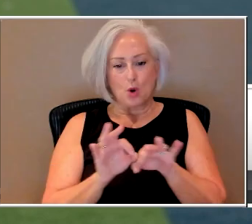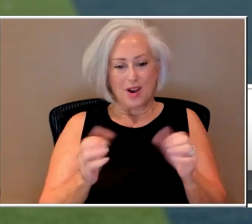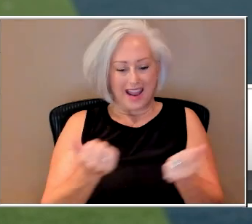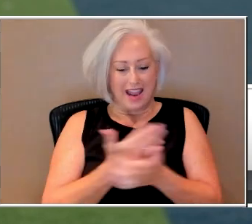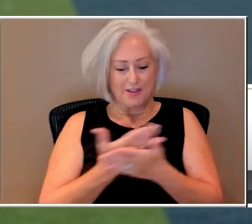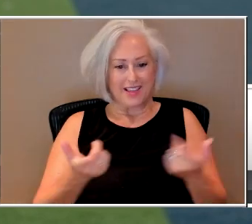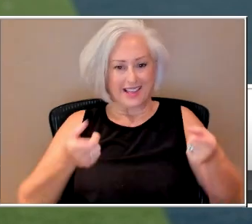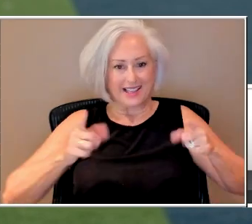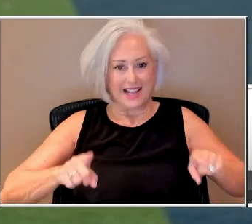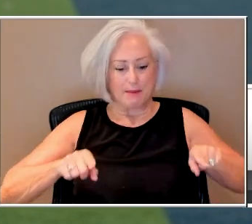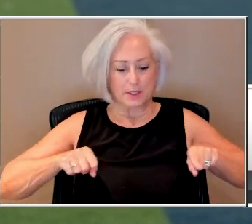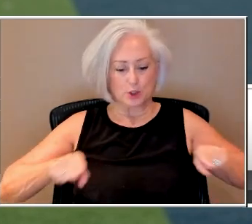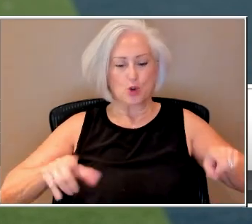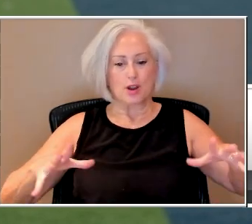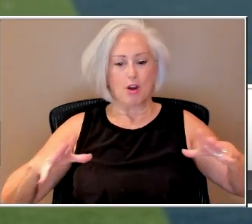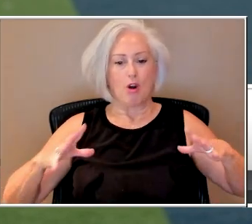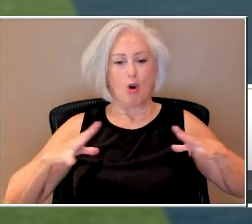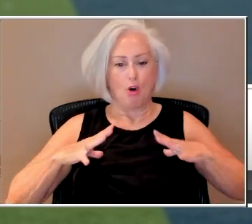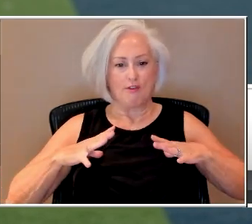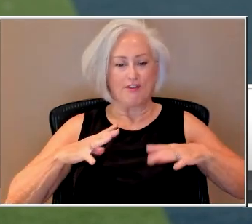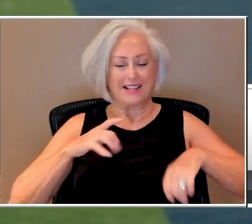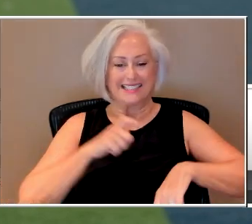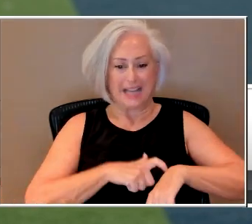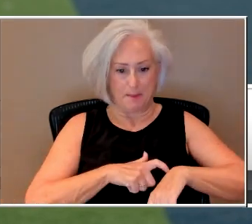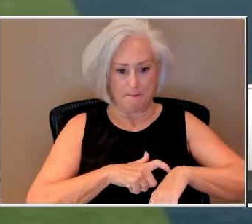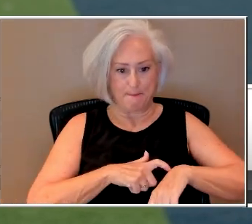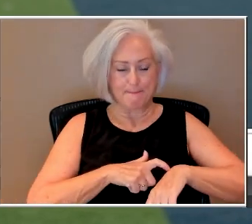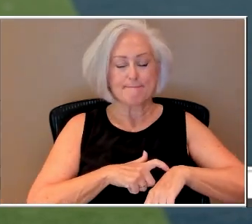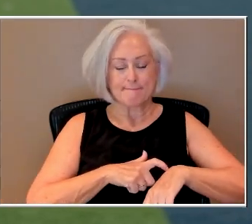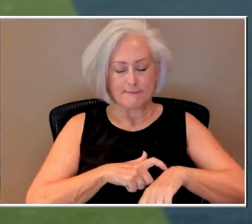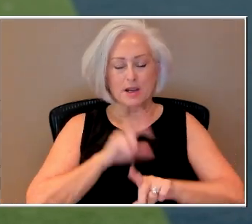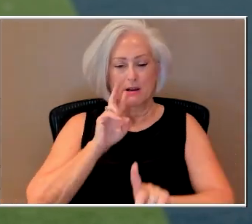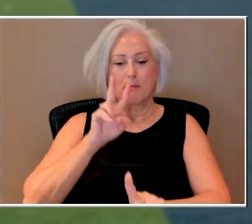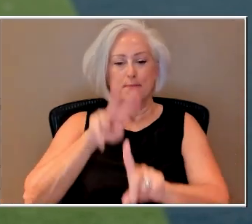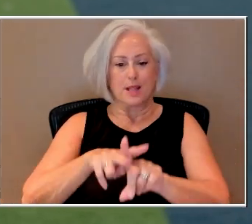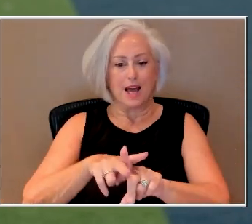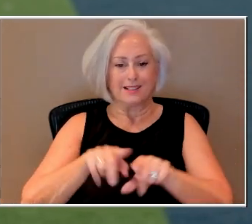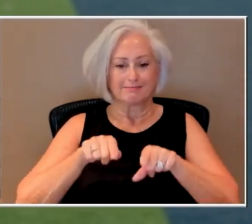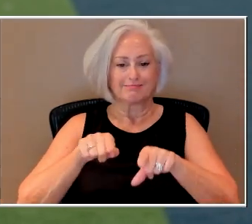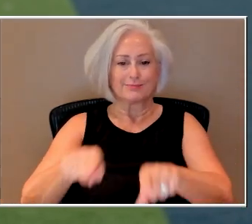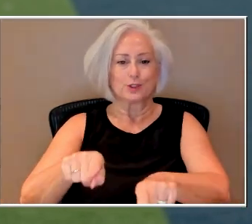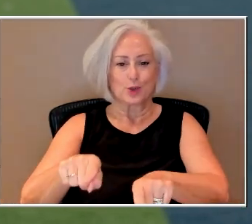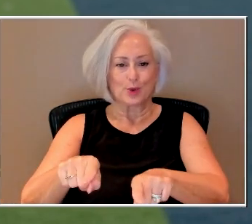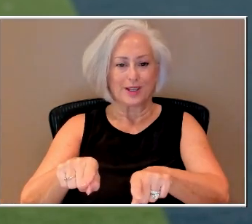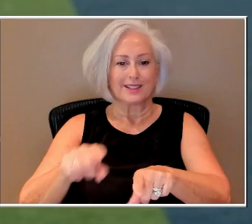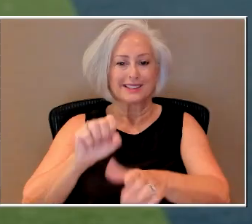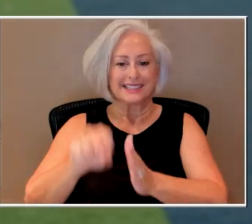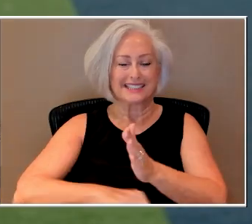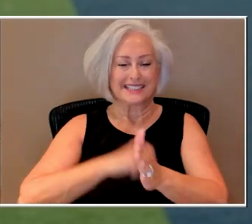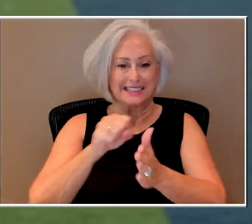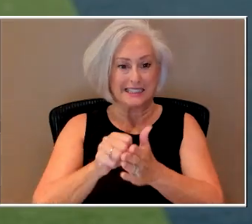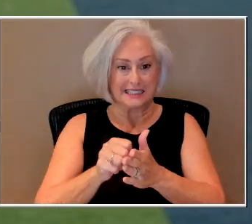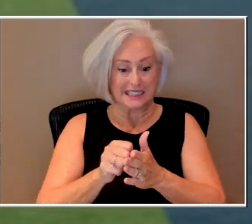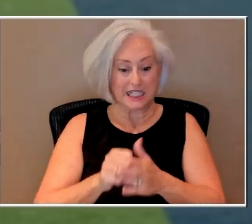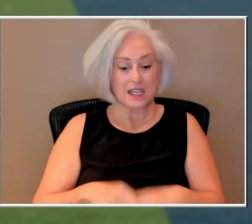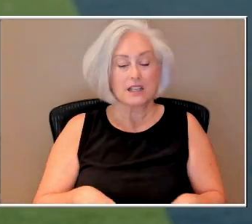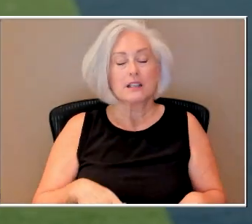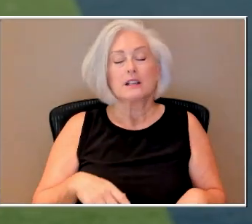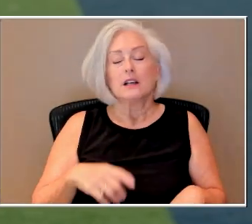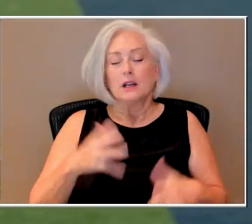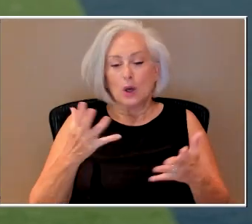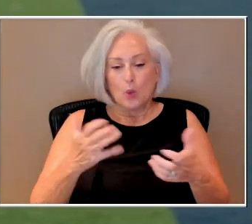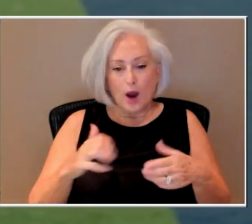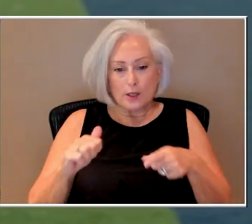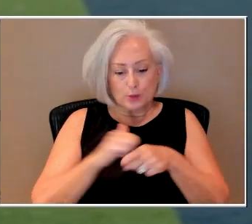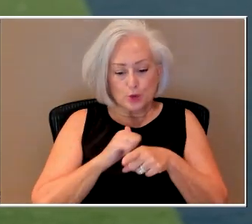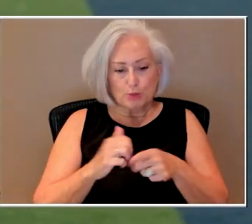builds up for the season. These kids play so much in the summer that what we focus on really is just trying to get them to practice more in terms of